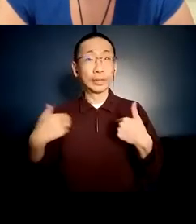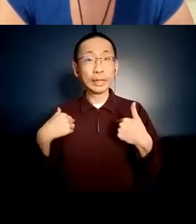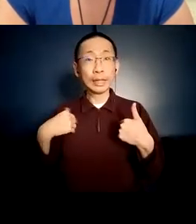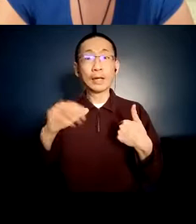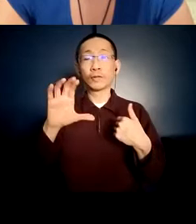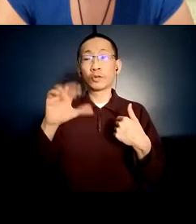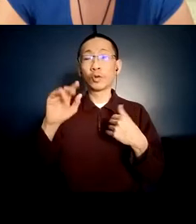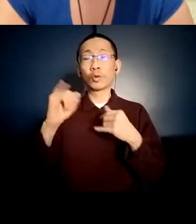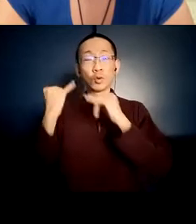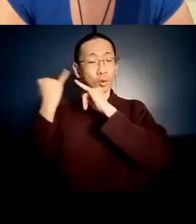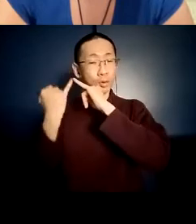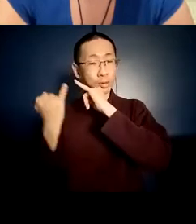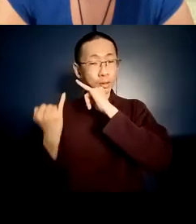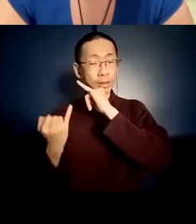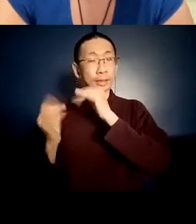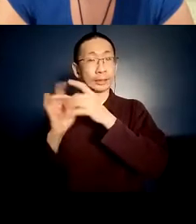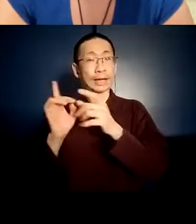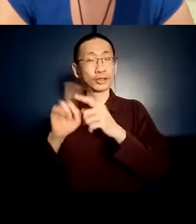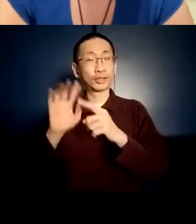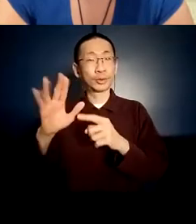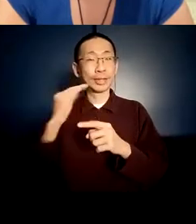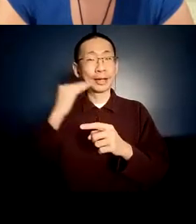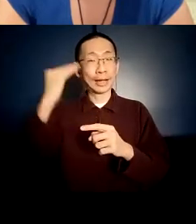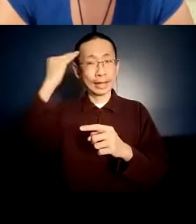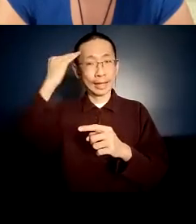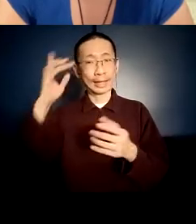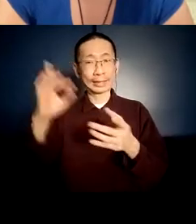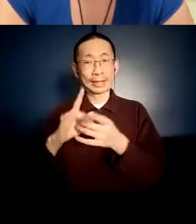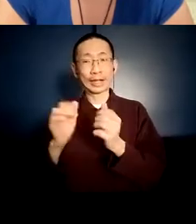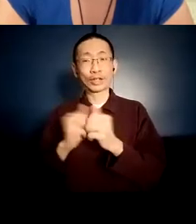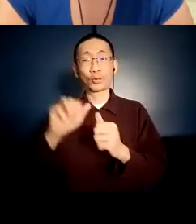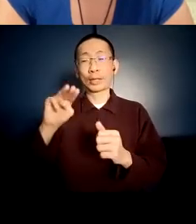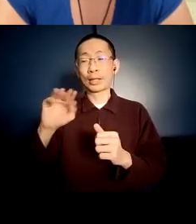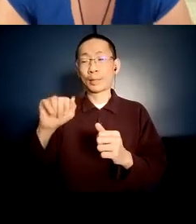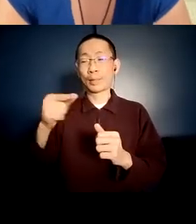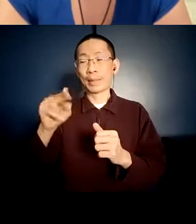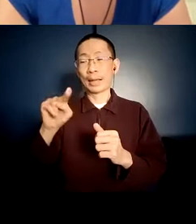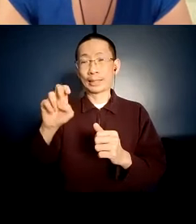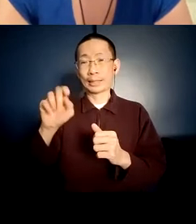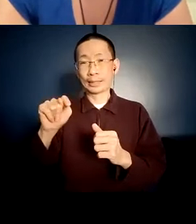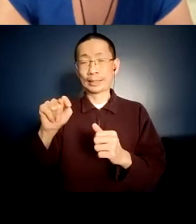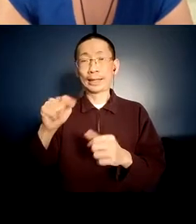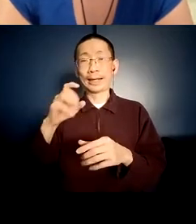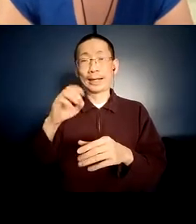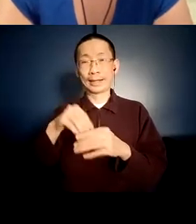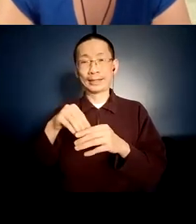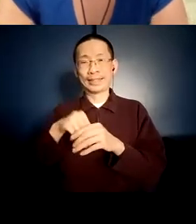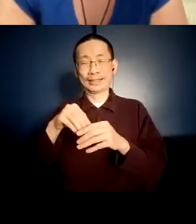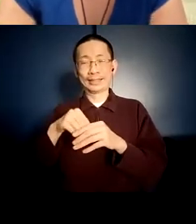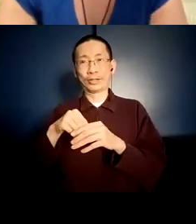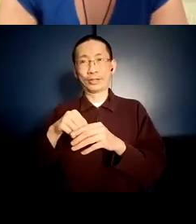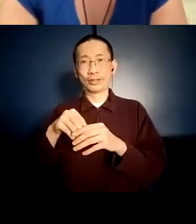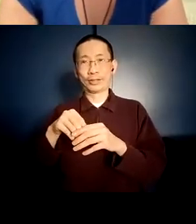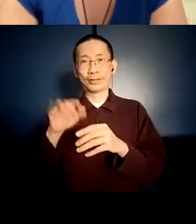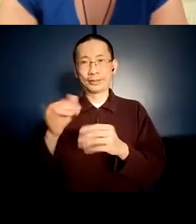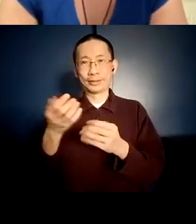coil attached to the person's head, connected with a magnet in the internal device. Sorry,